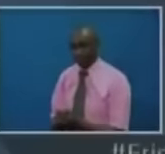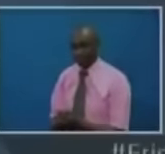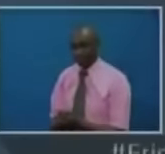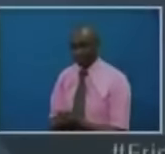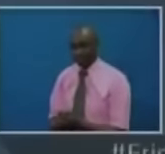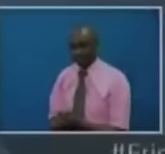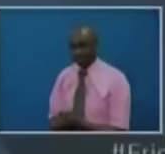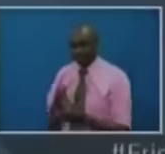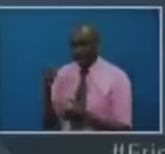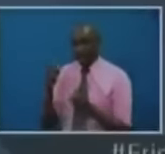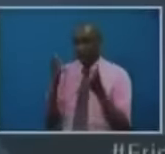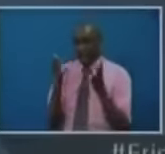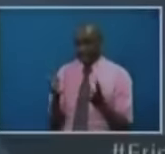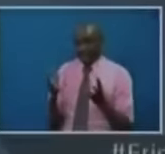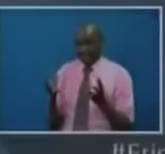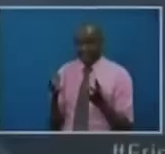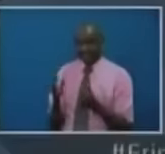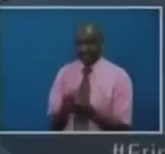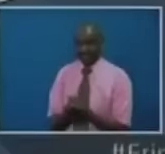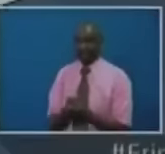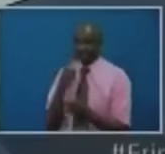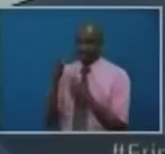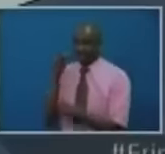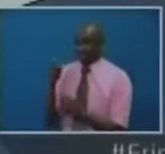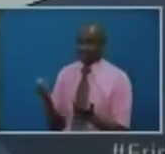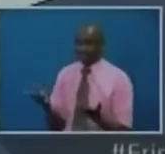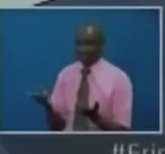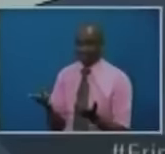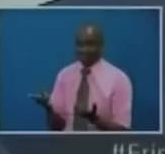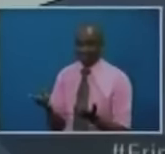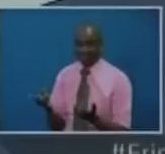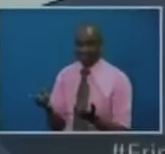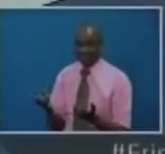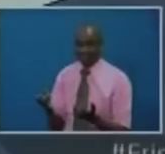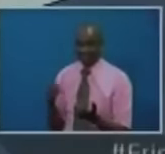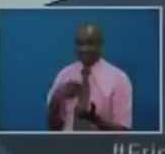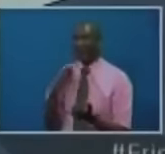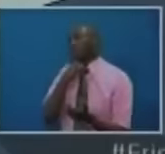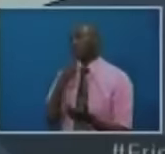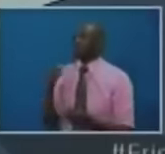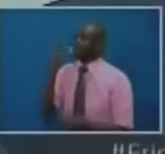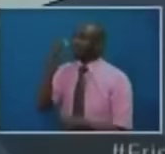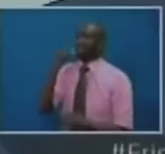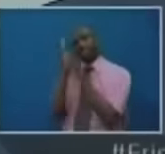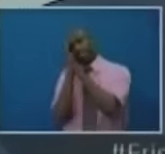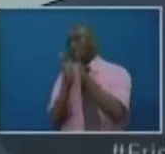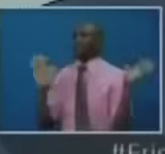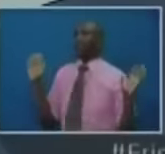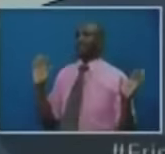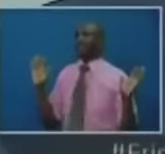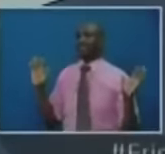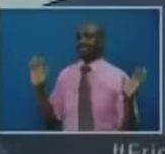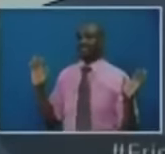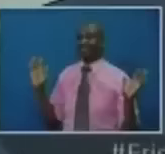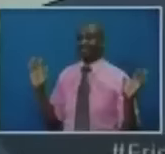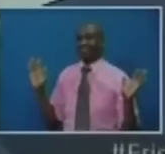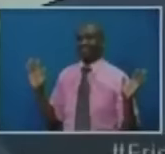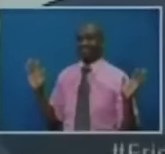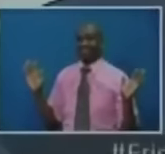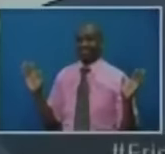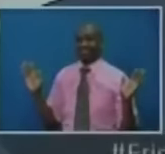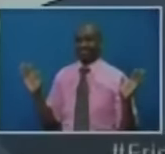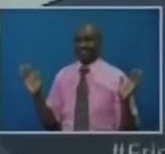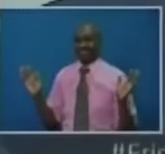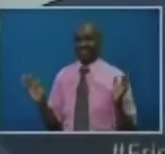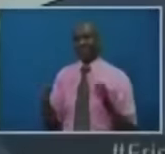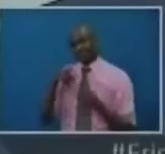so intense. Yeah, you know? How do I top that? I'm like, oh, I like to eat and sleep. No, that just, no he, but